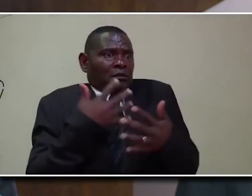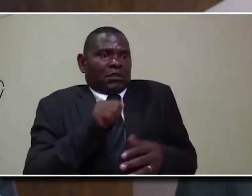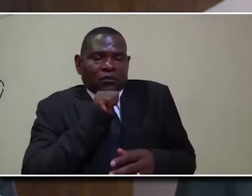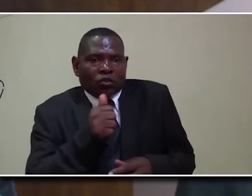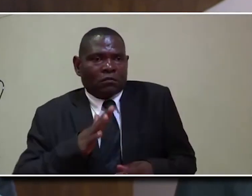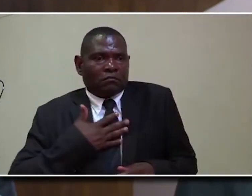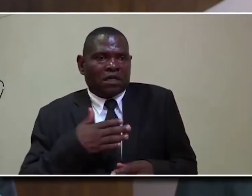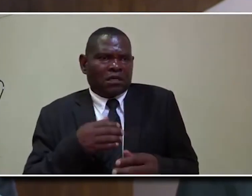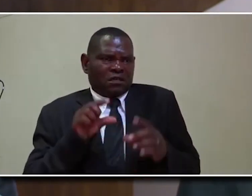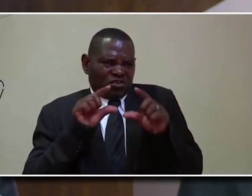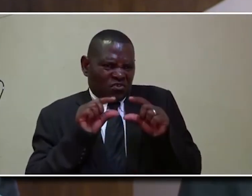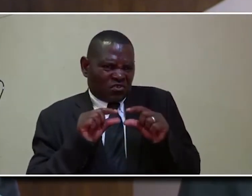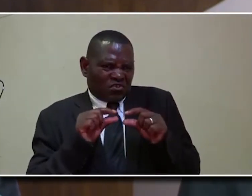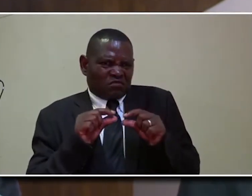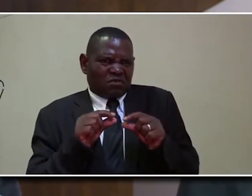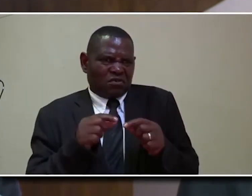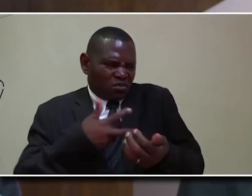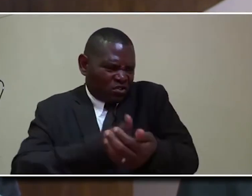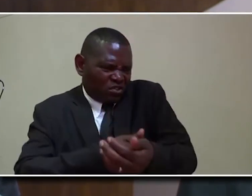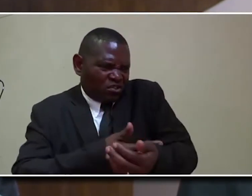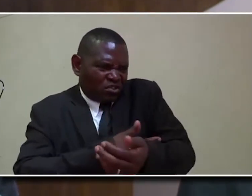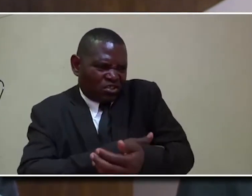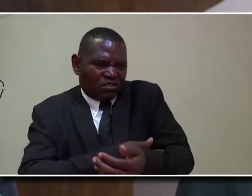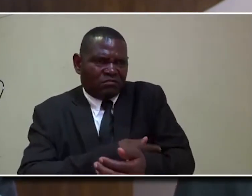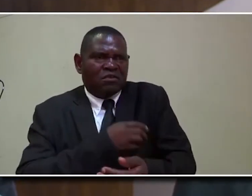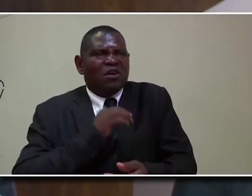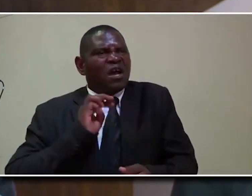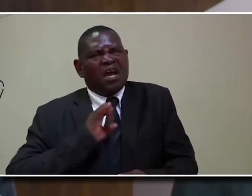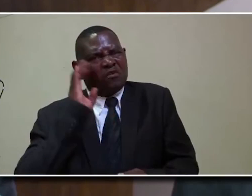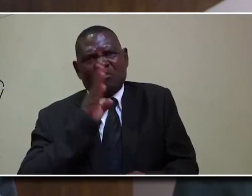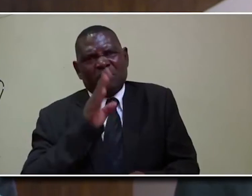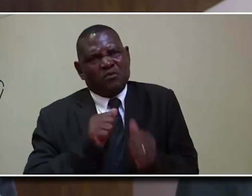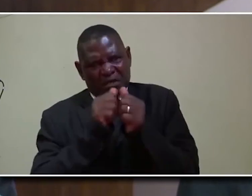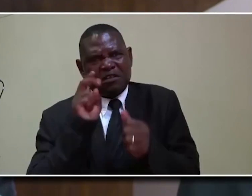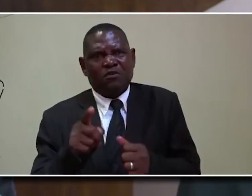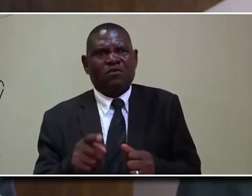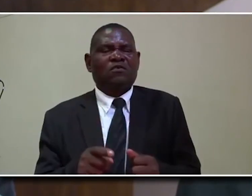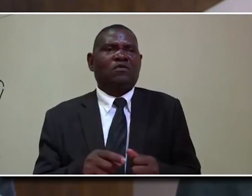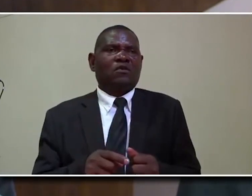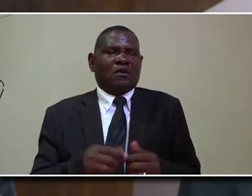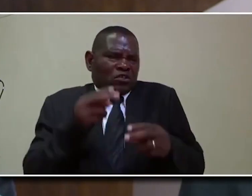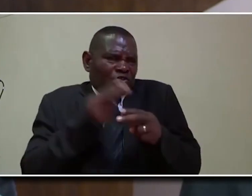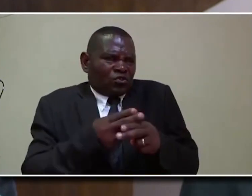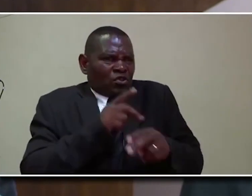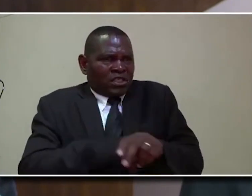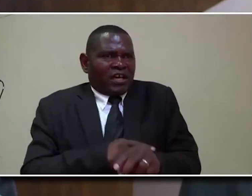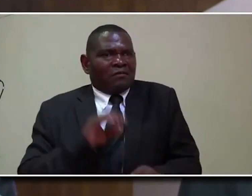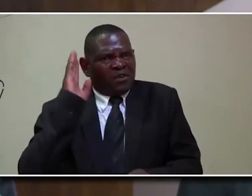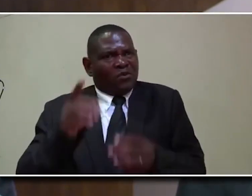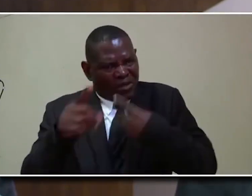with you. In a moment, I'll come and take you home. And